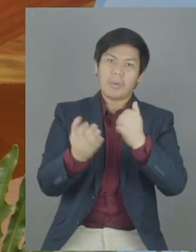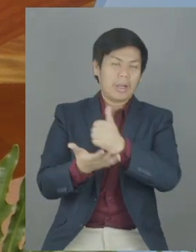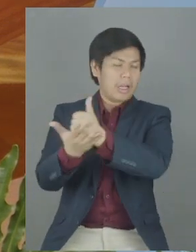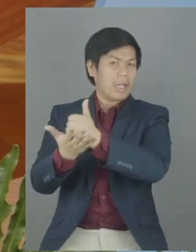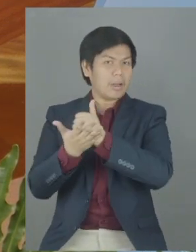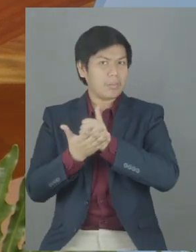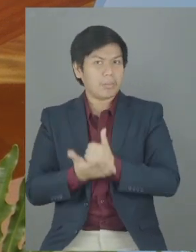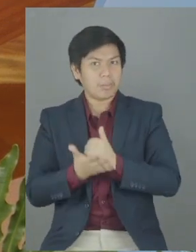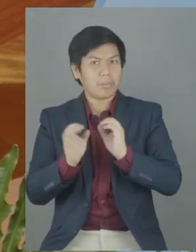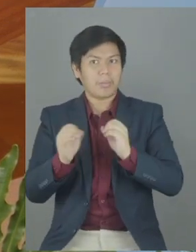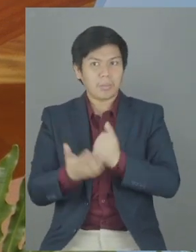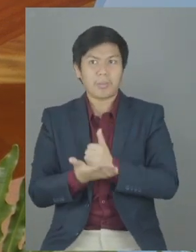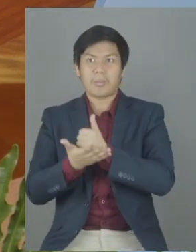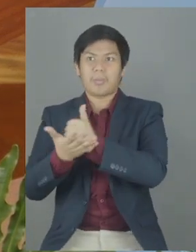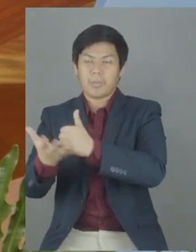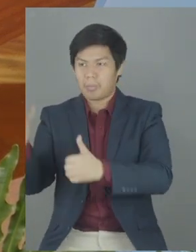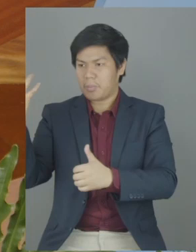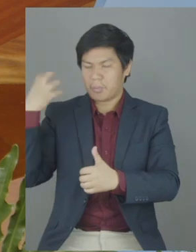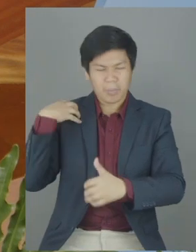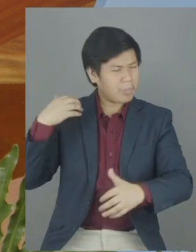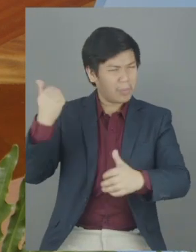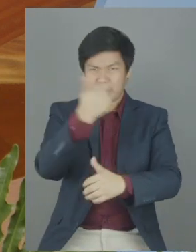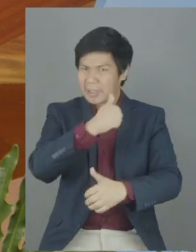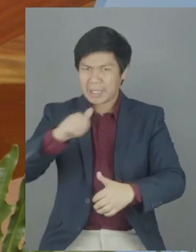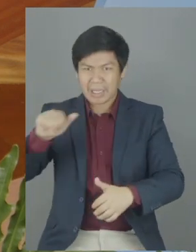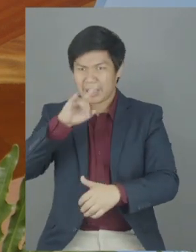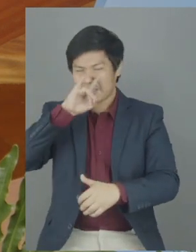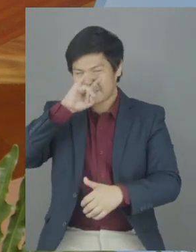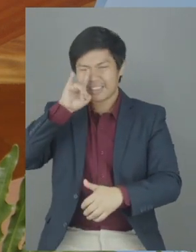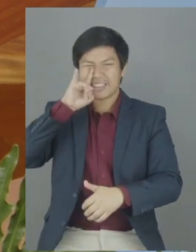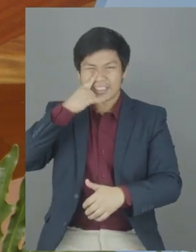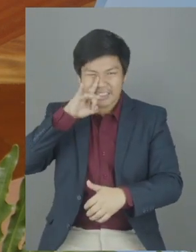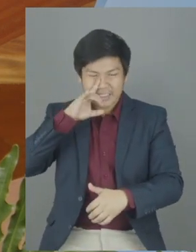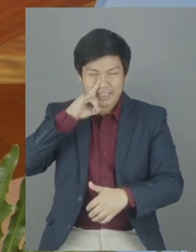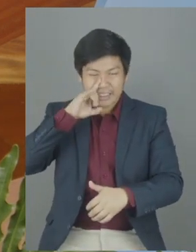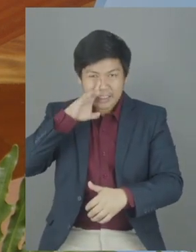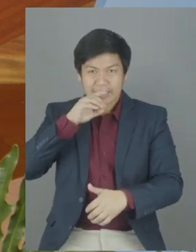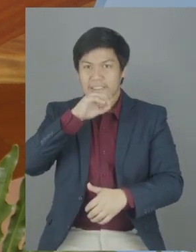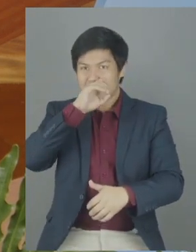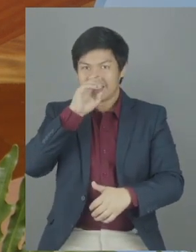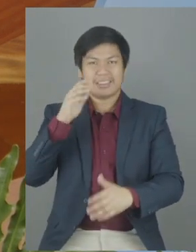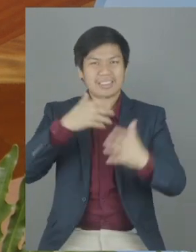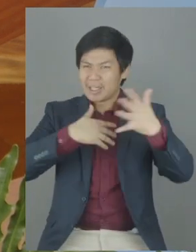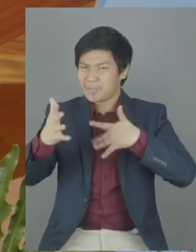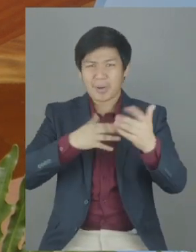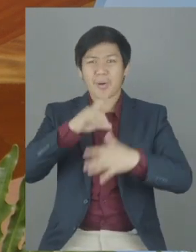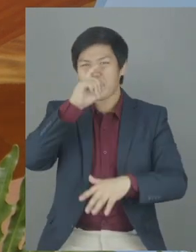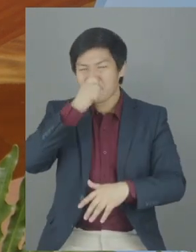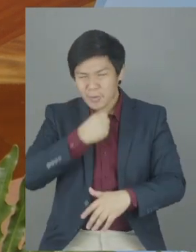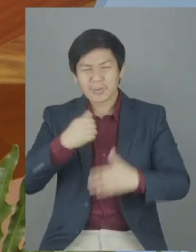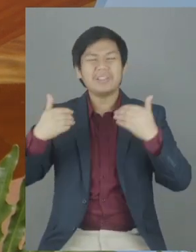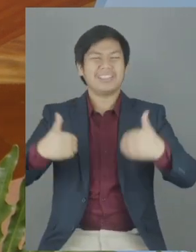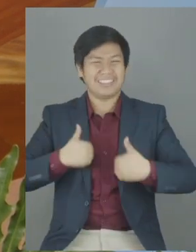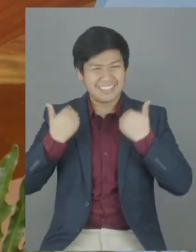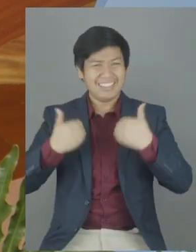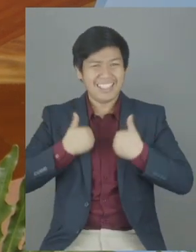no amo. Whatever age, no matter how young and noisy, old and just as